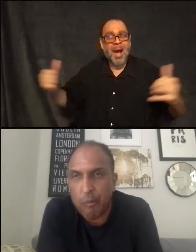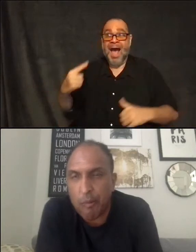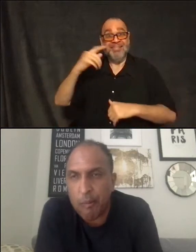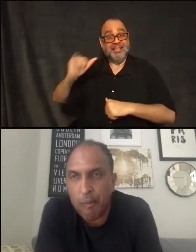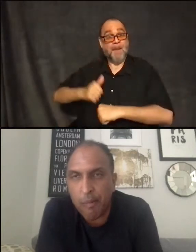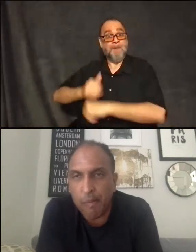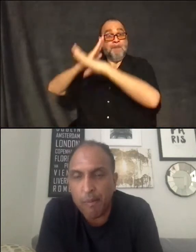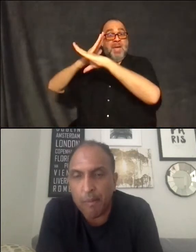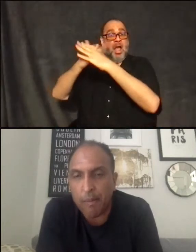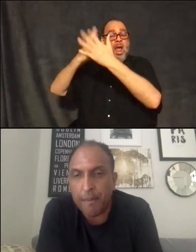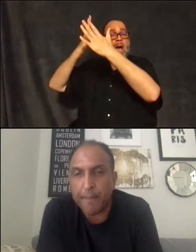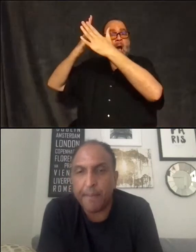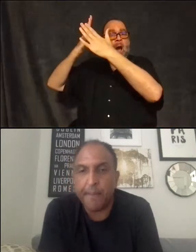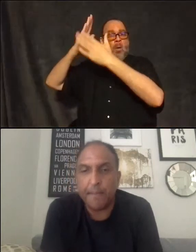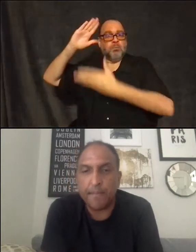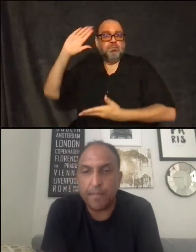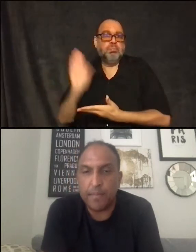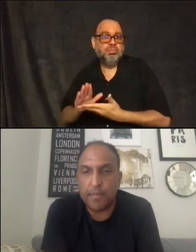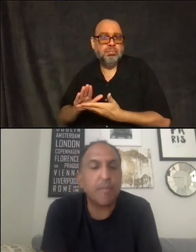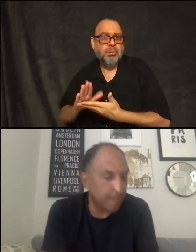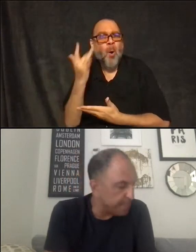of this new arena of social audio.